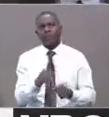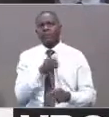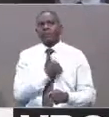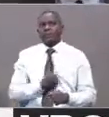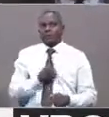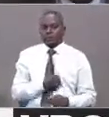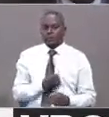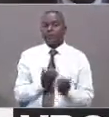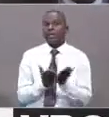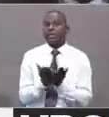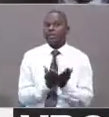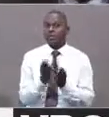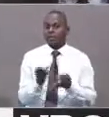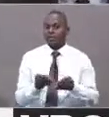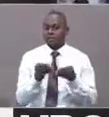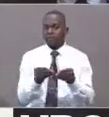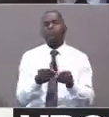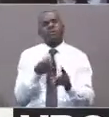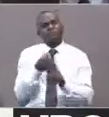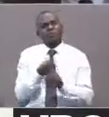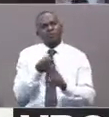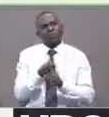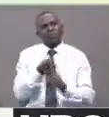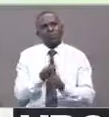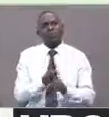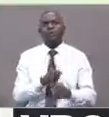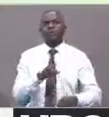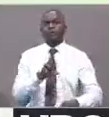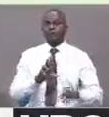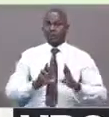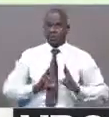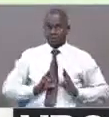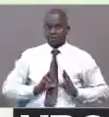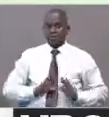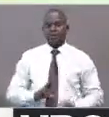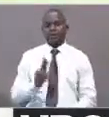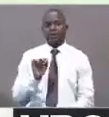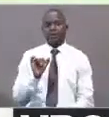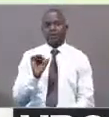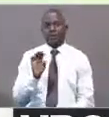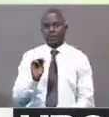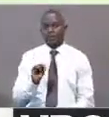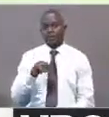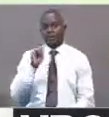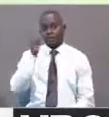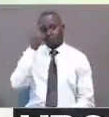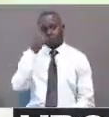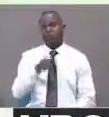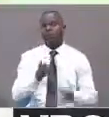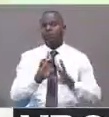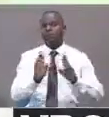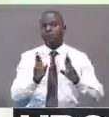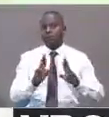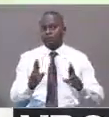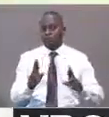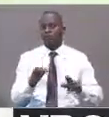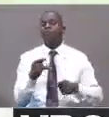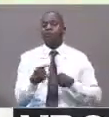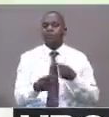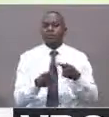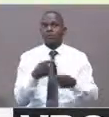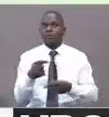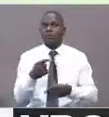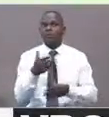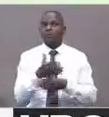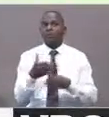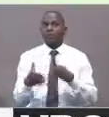in service delivery, but push for results. The NLM government is committed to continue building